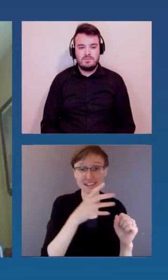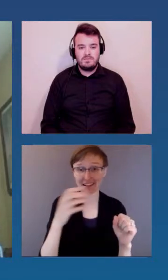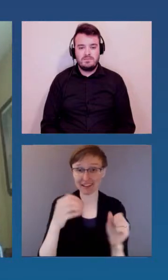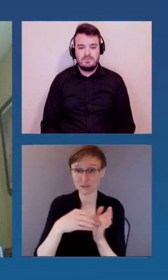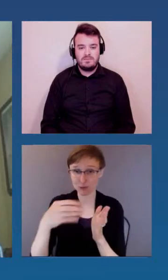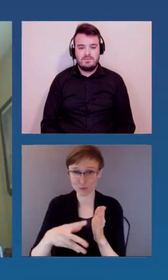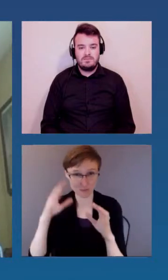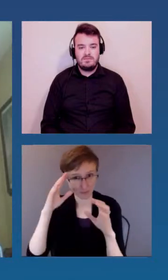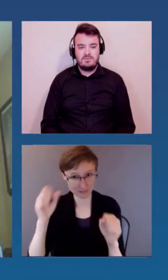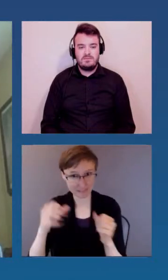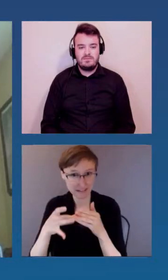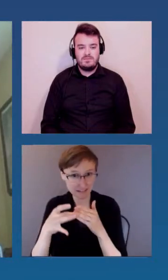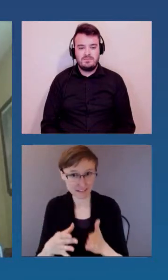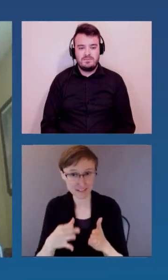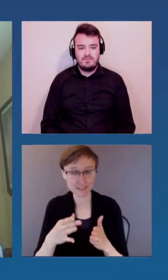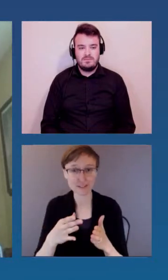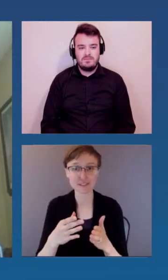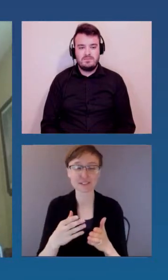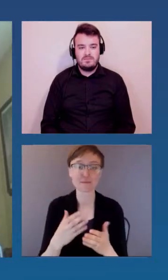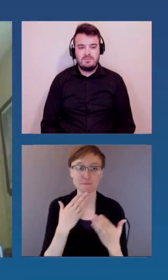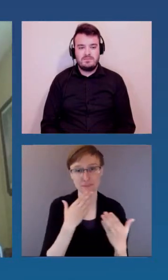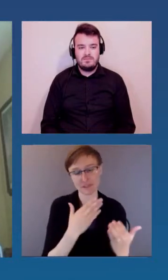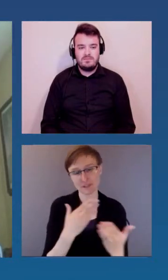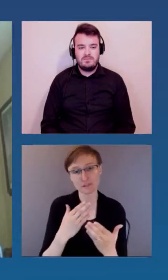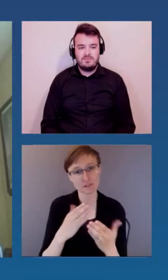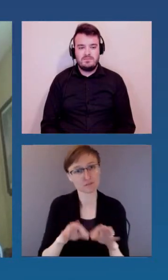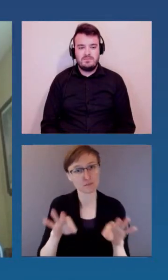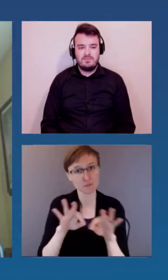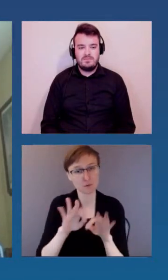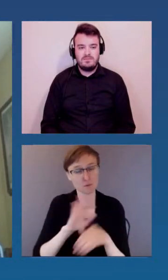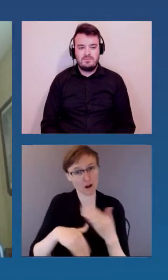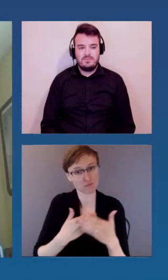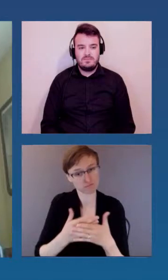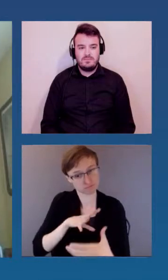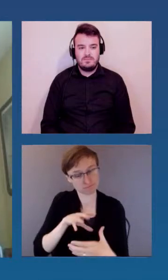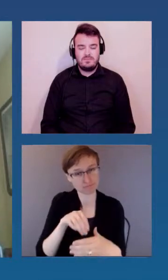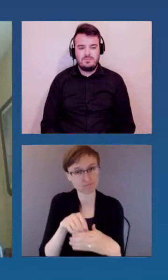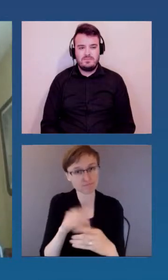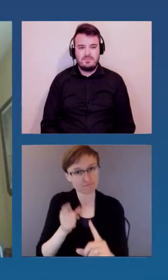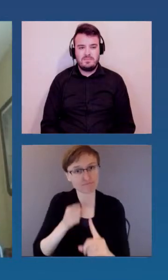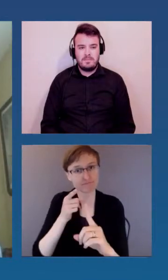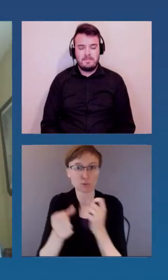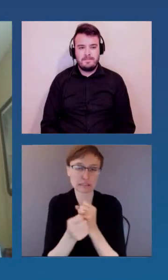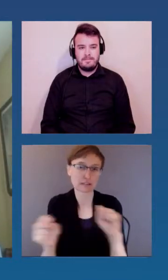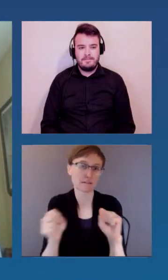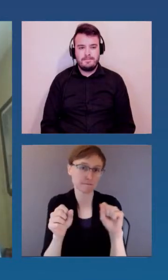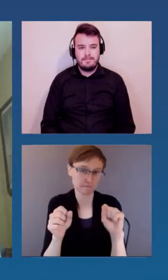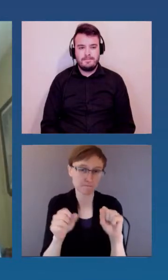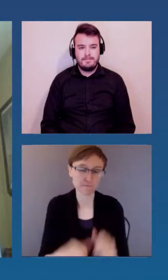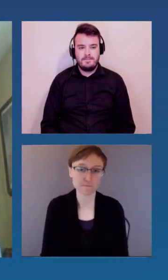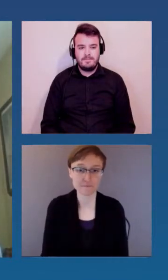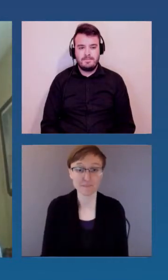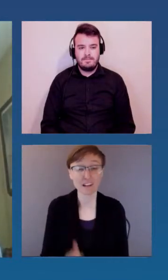your part. Nous sommes tous unis contre la COVID-19. So welcome back, or welcome, and thank